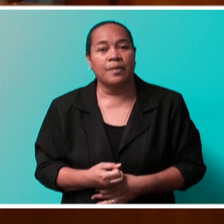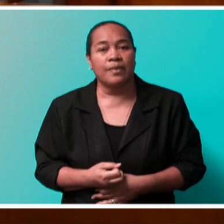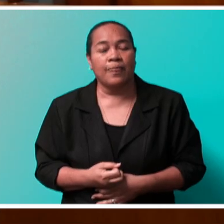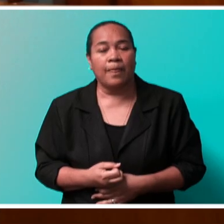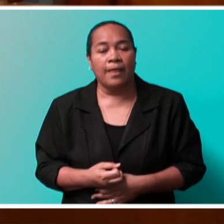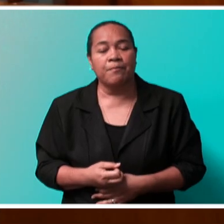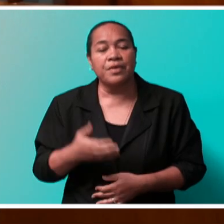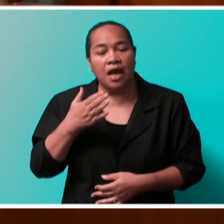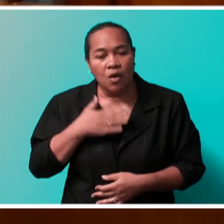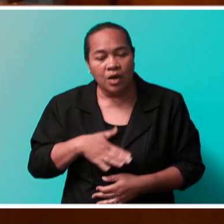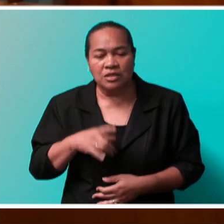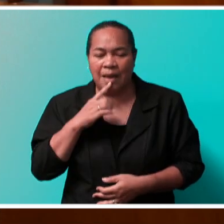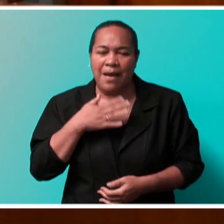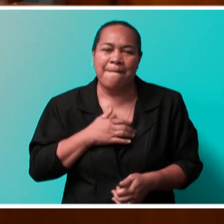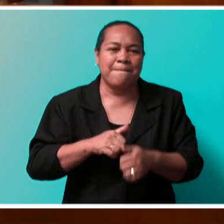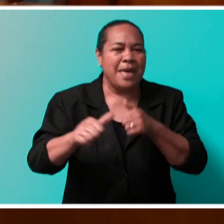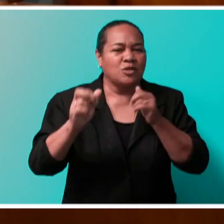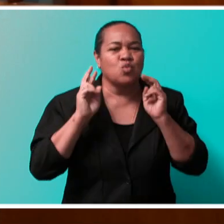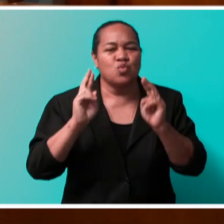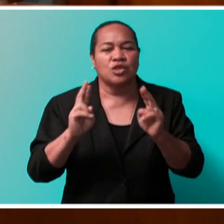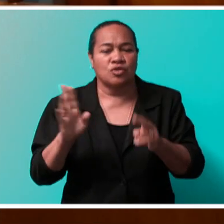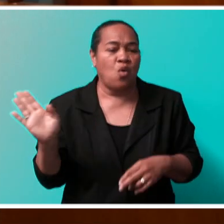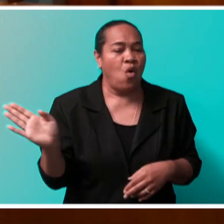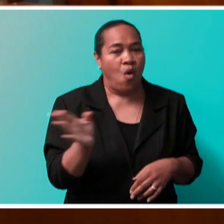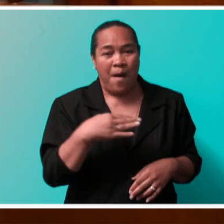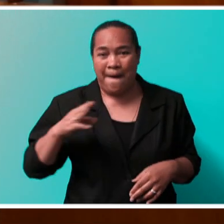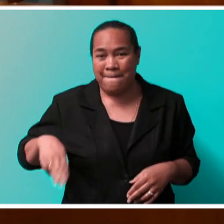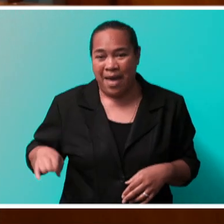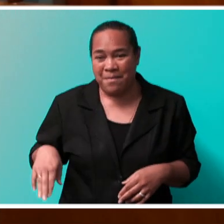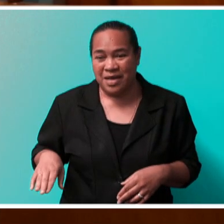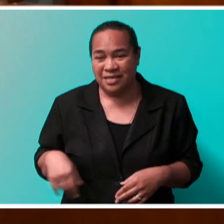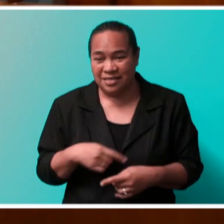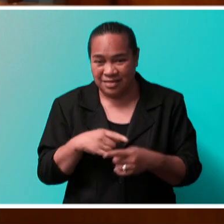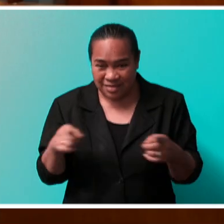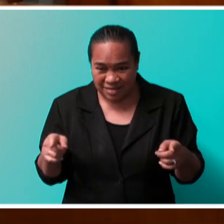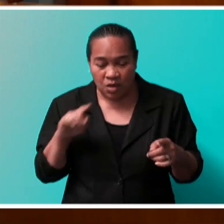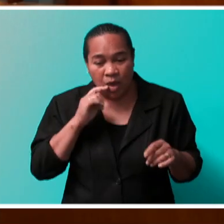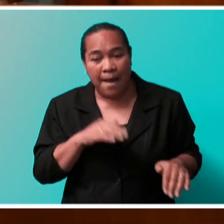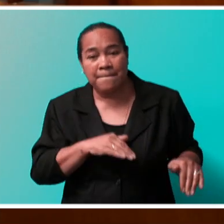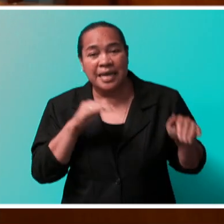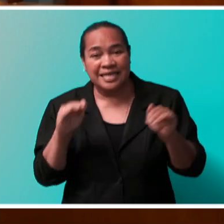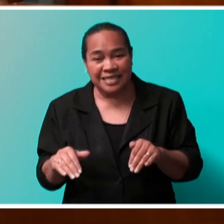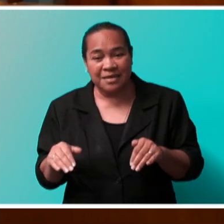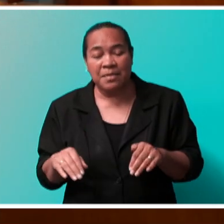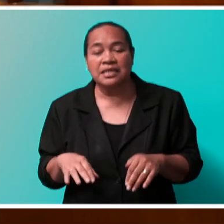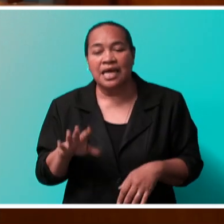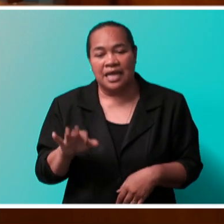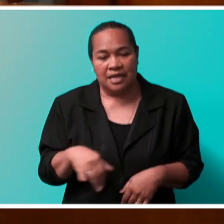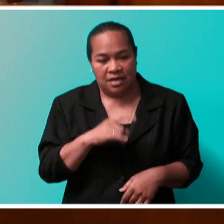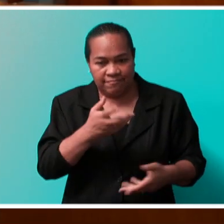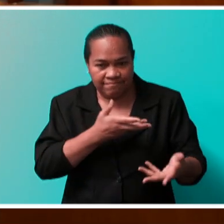I wish to extend my best wishes to all members of Parliament and encourage us all to participate in this. May our